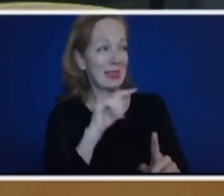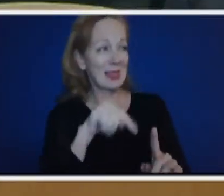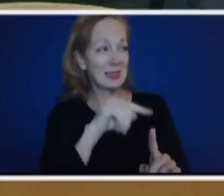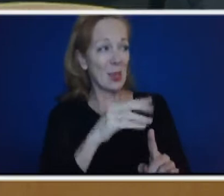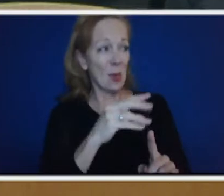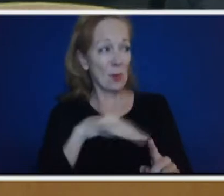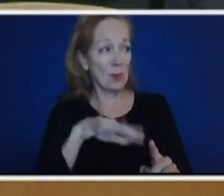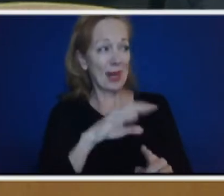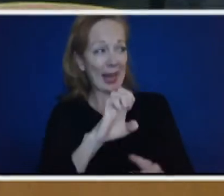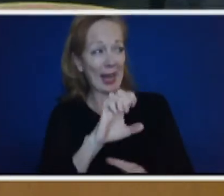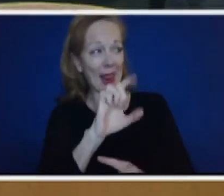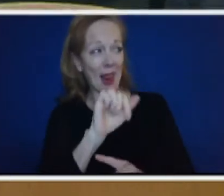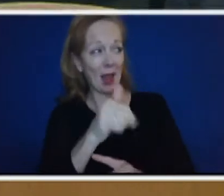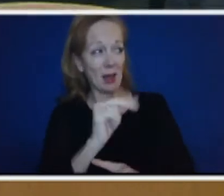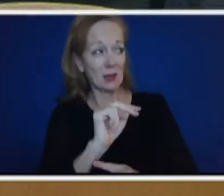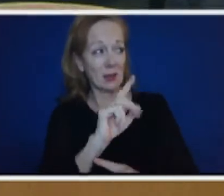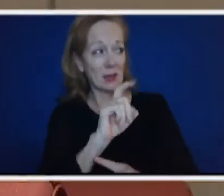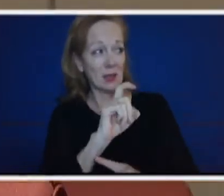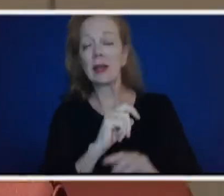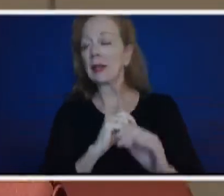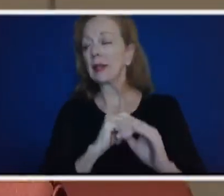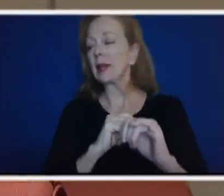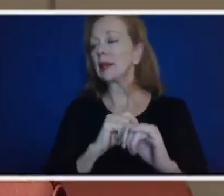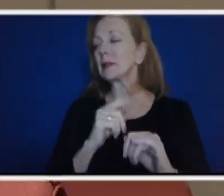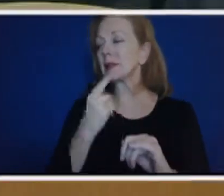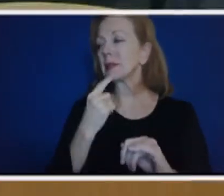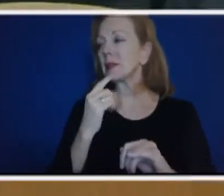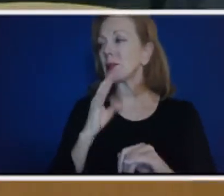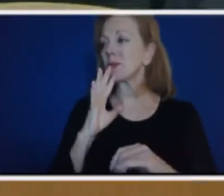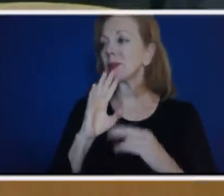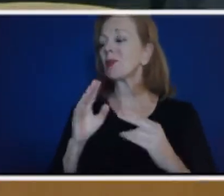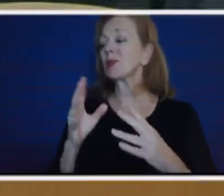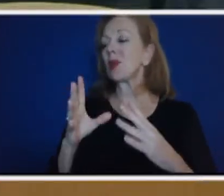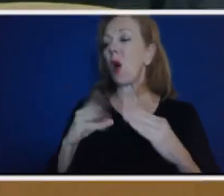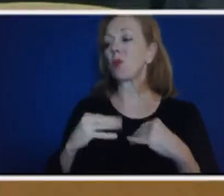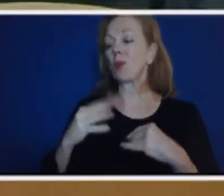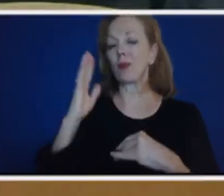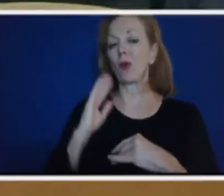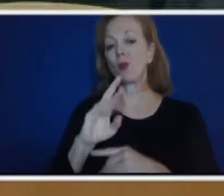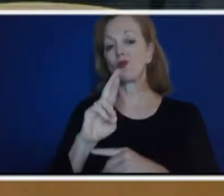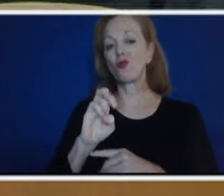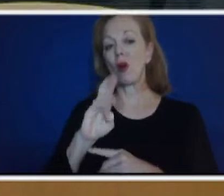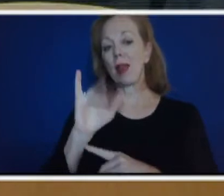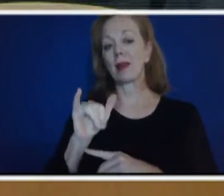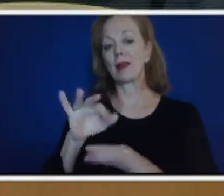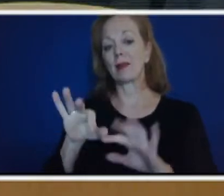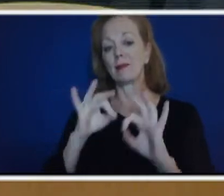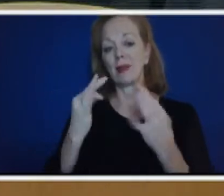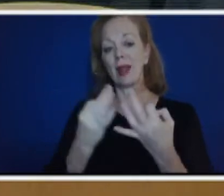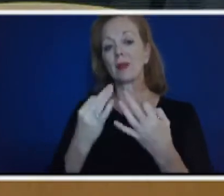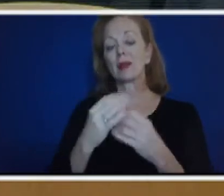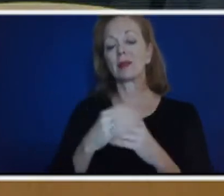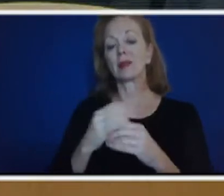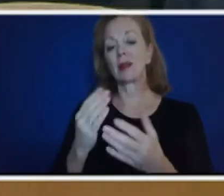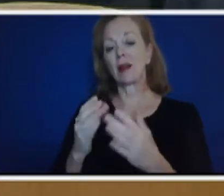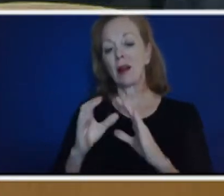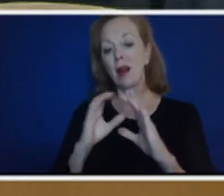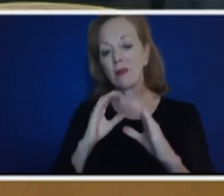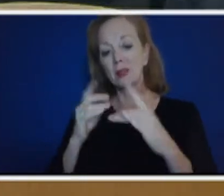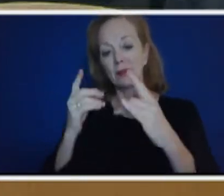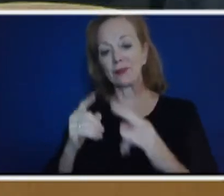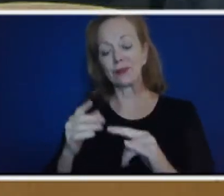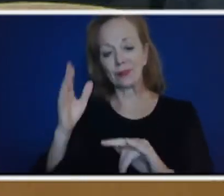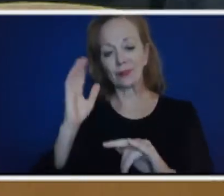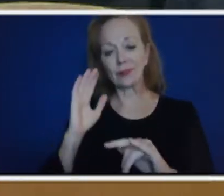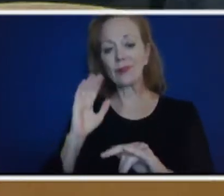speaker mentioned this property here had been owned by the Riley family. The conversations between the Rileys and the Deltas occurred some time ago,